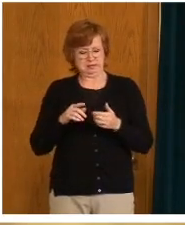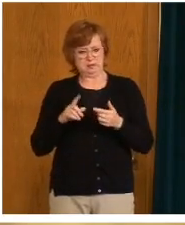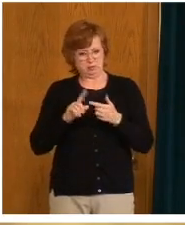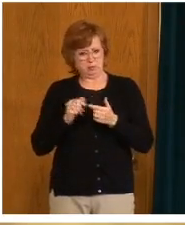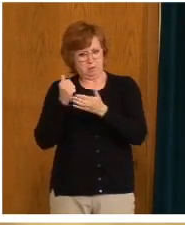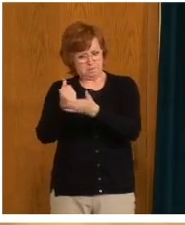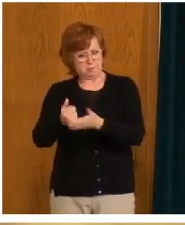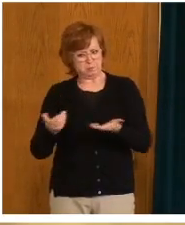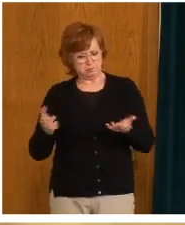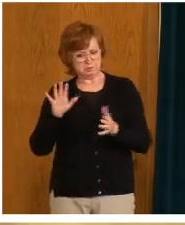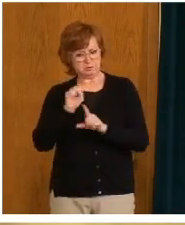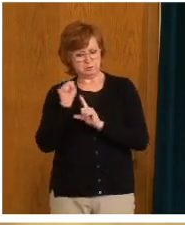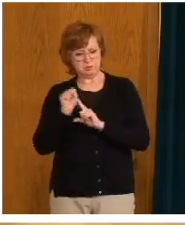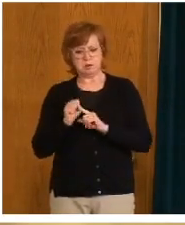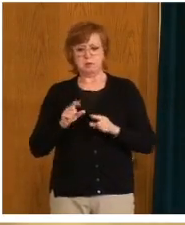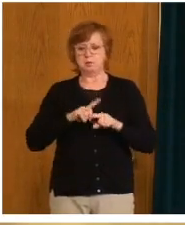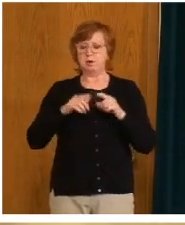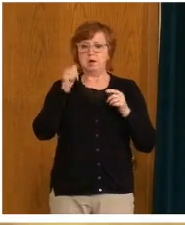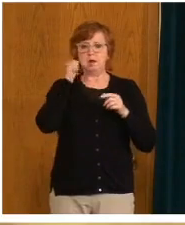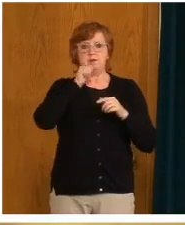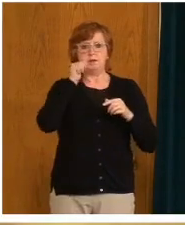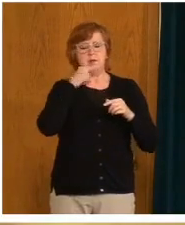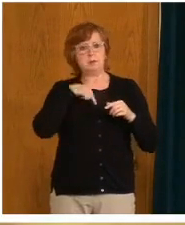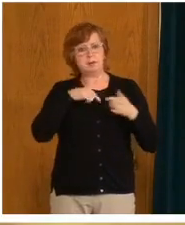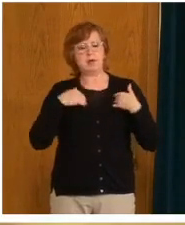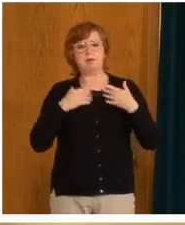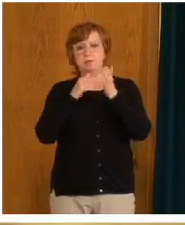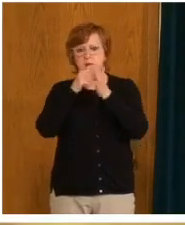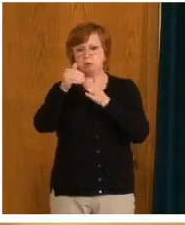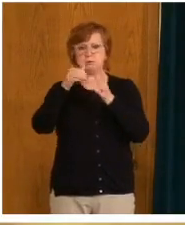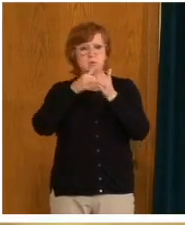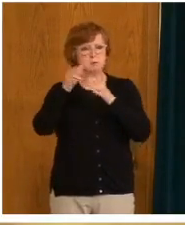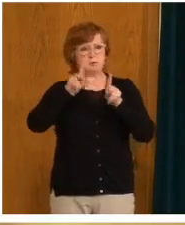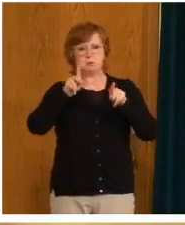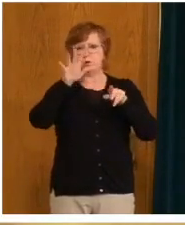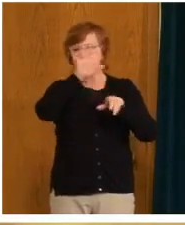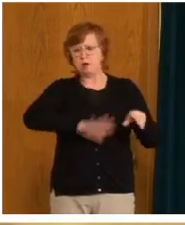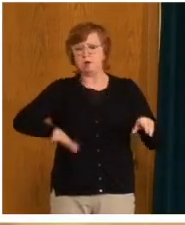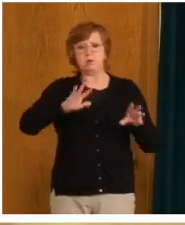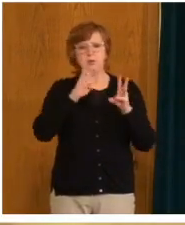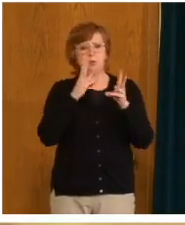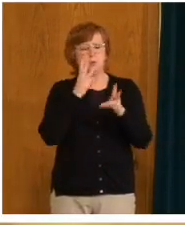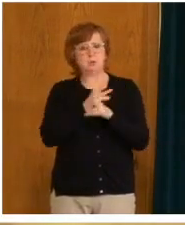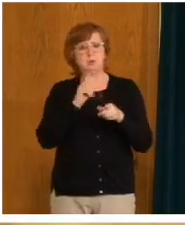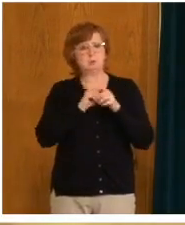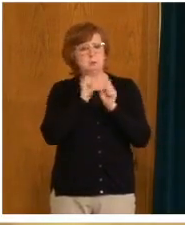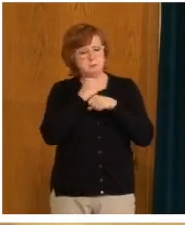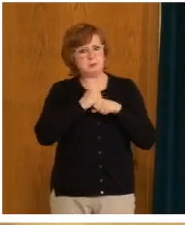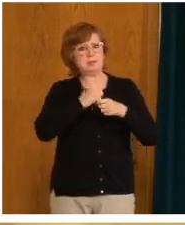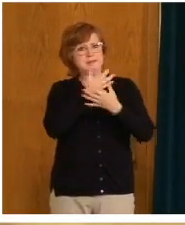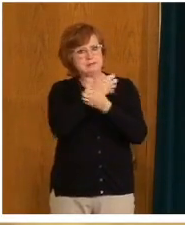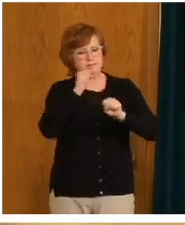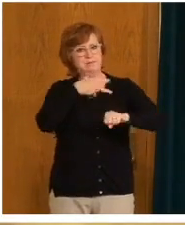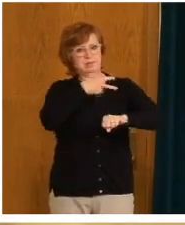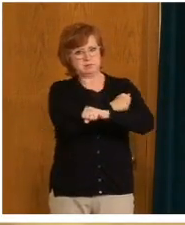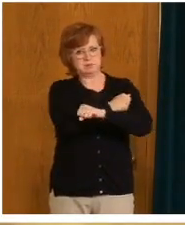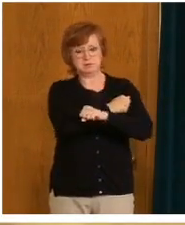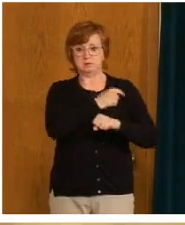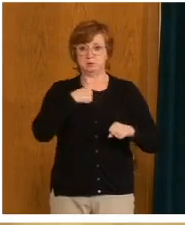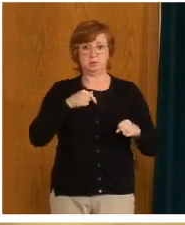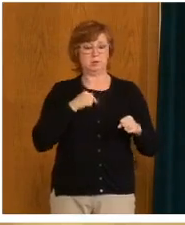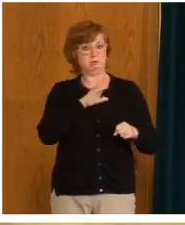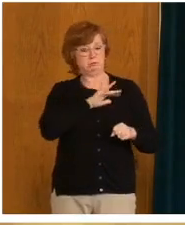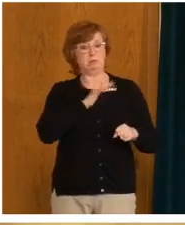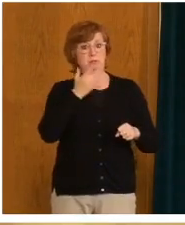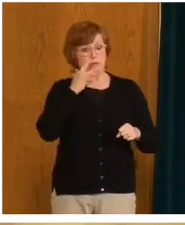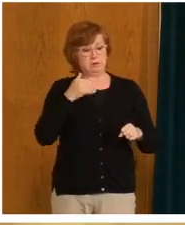develop and produce safe and effective vaccines for all of us to have access to. Vaccines that have saved, are saving,